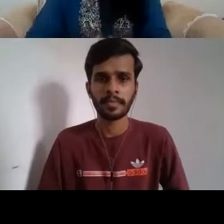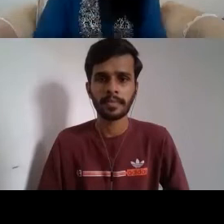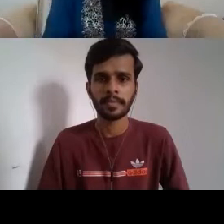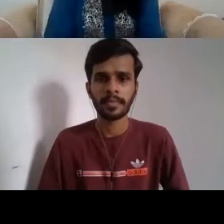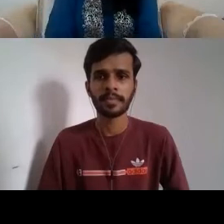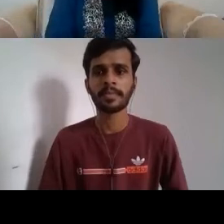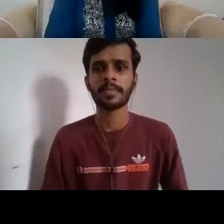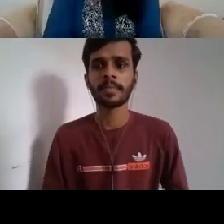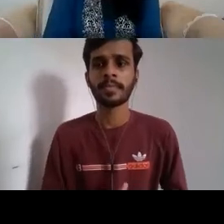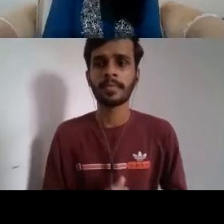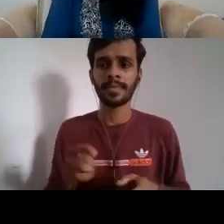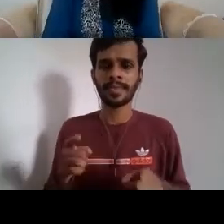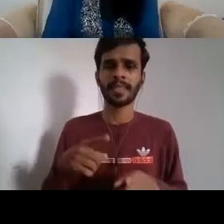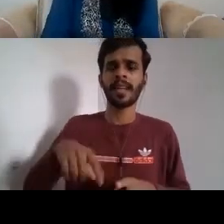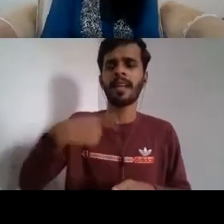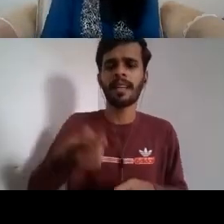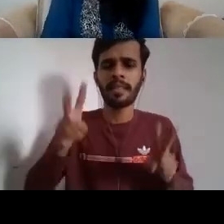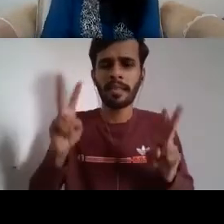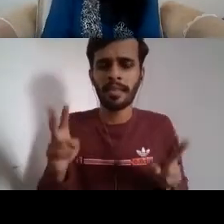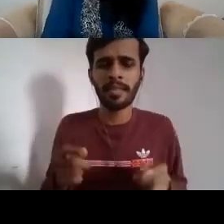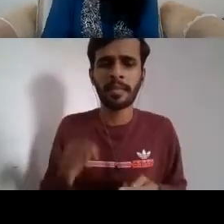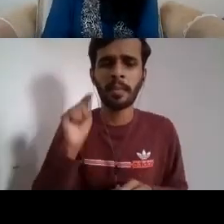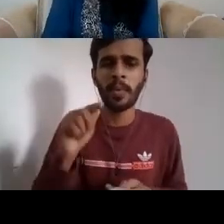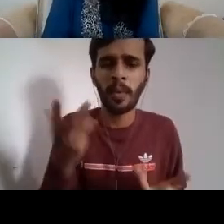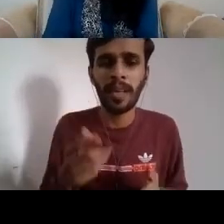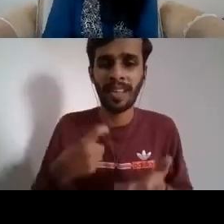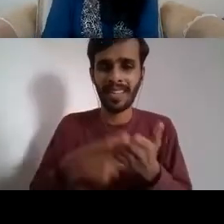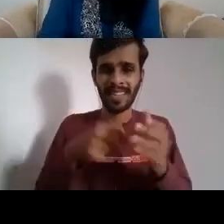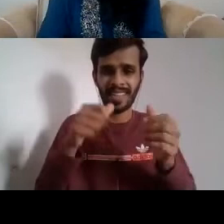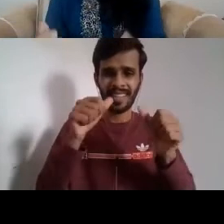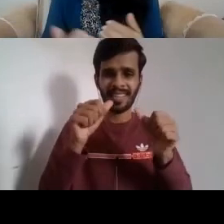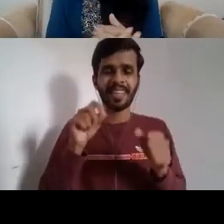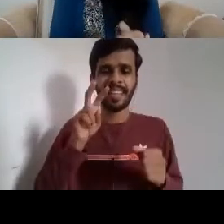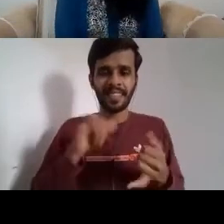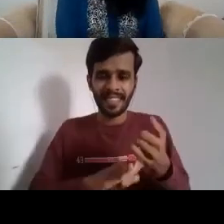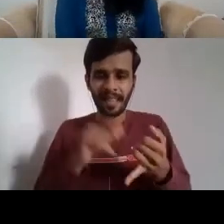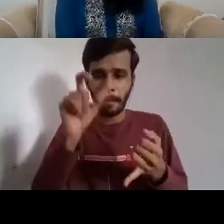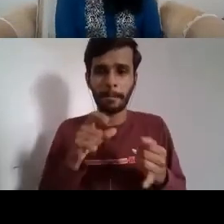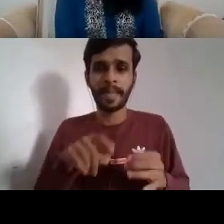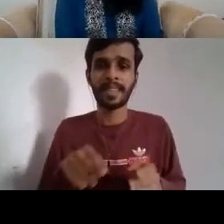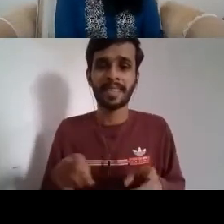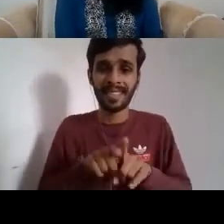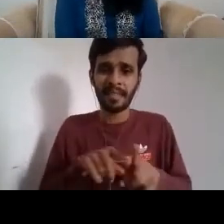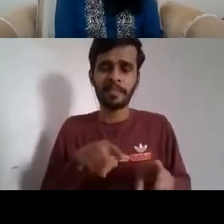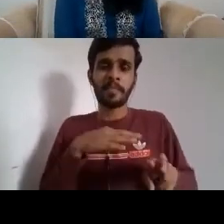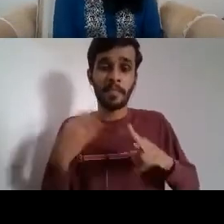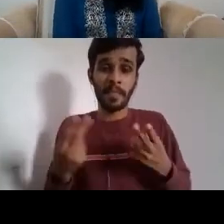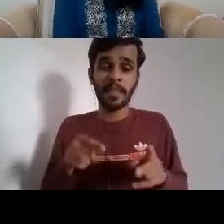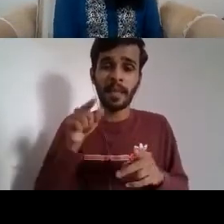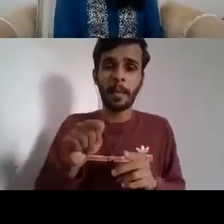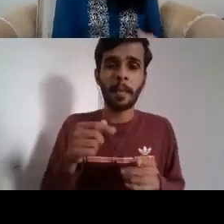One of the other things Ravi Shankar did was to use music to bring people together for a cause.